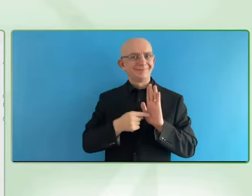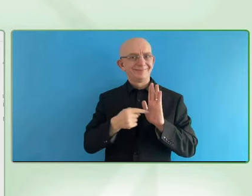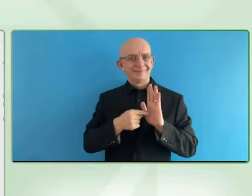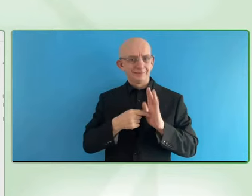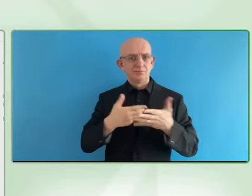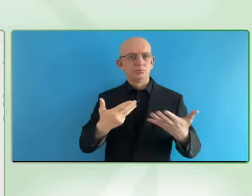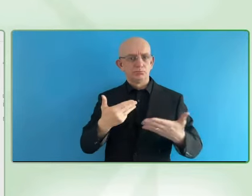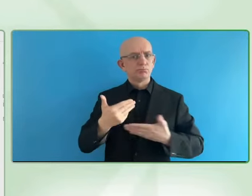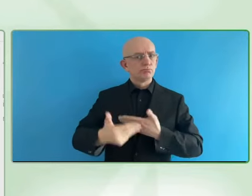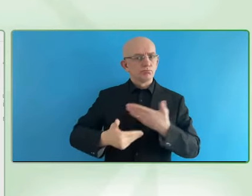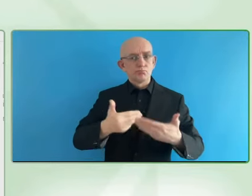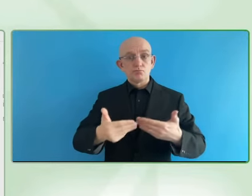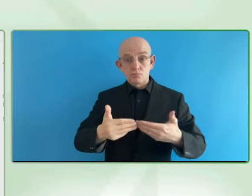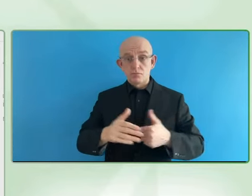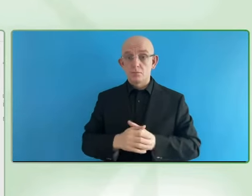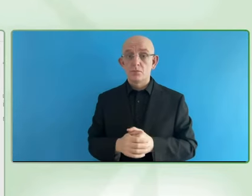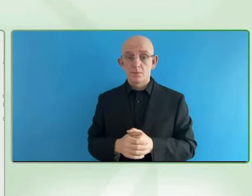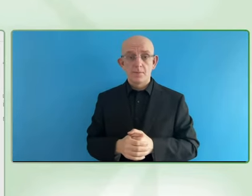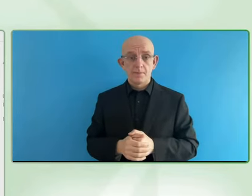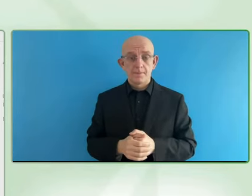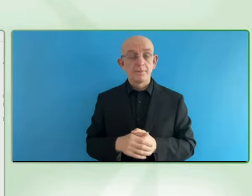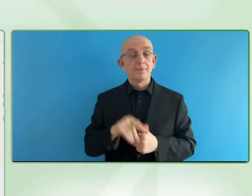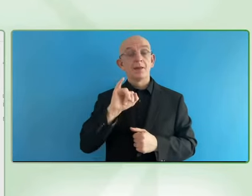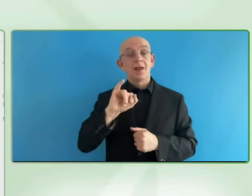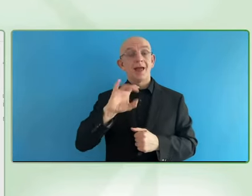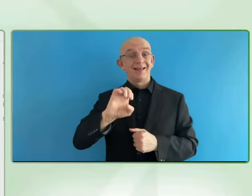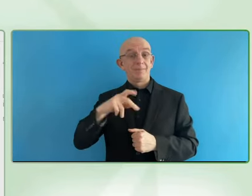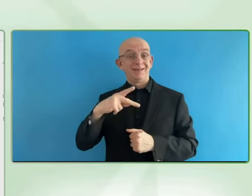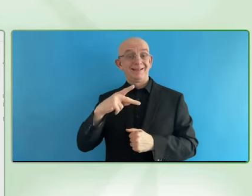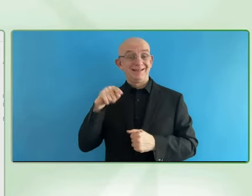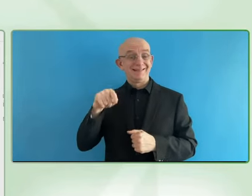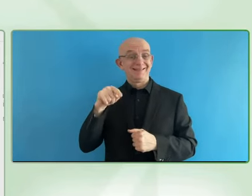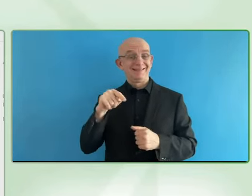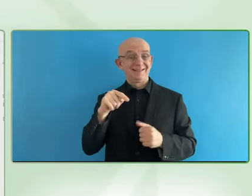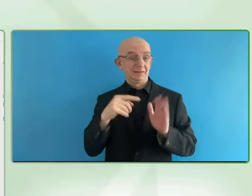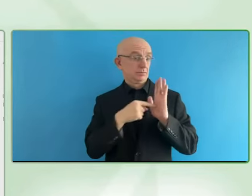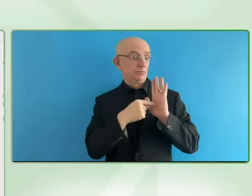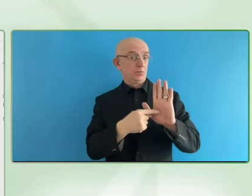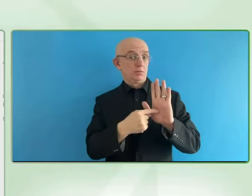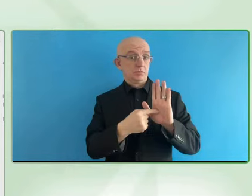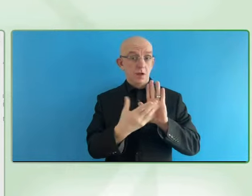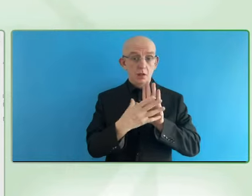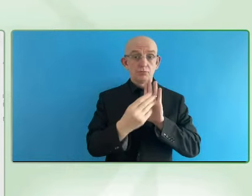establishes the new ways of assigning support